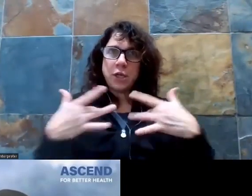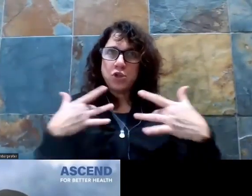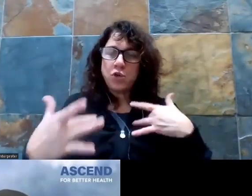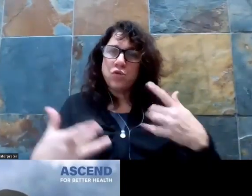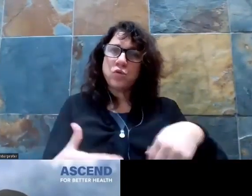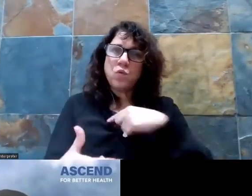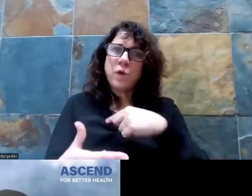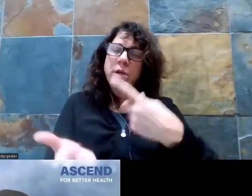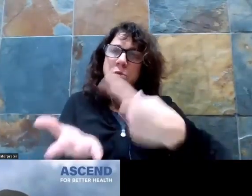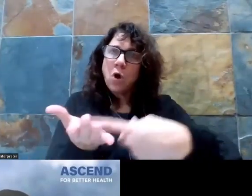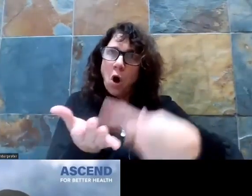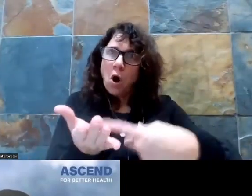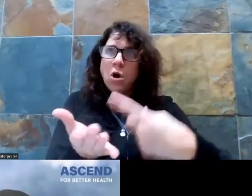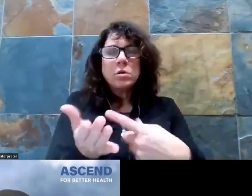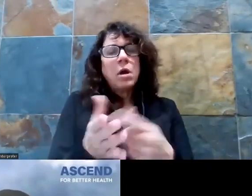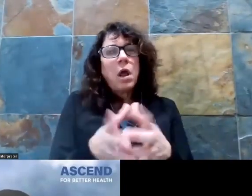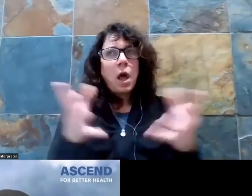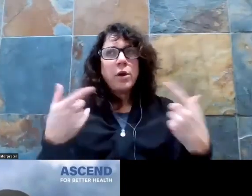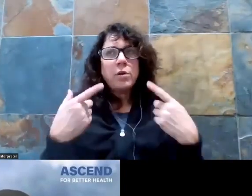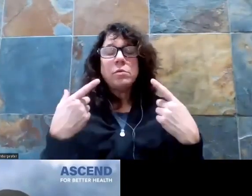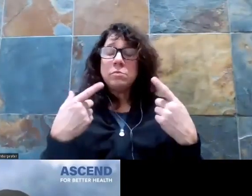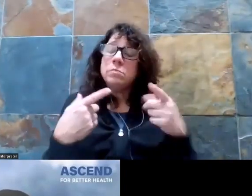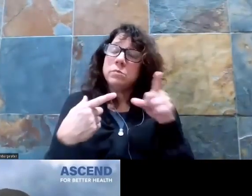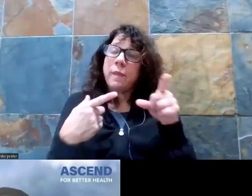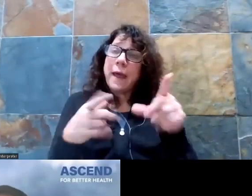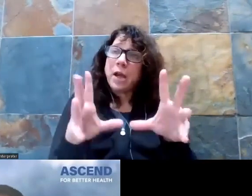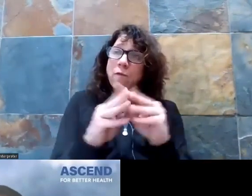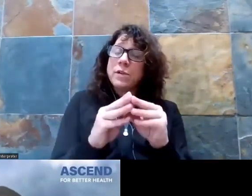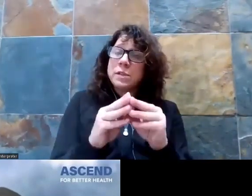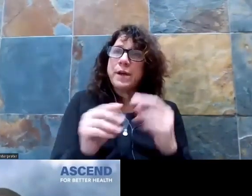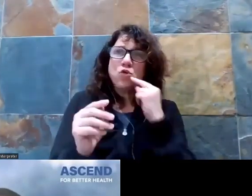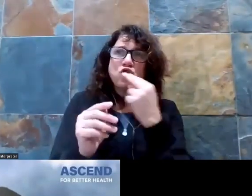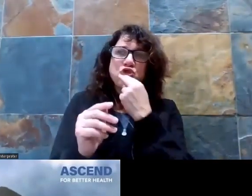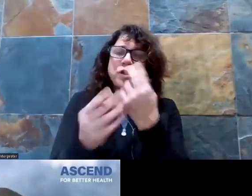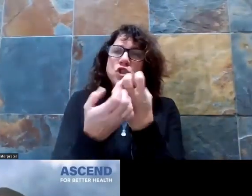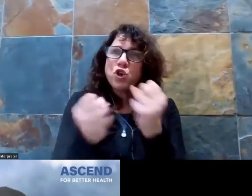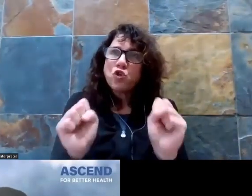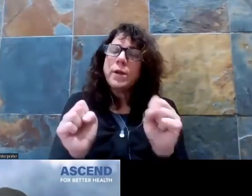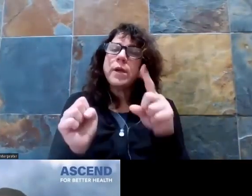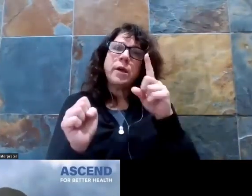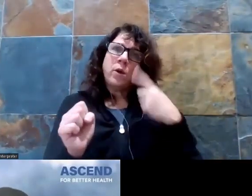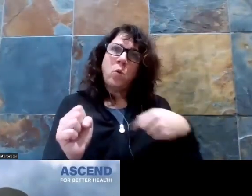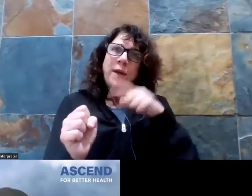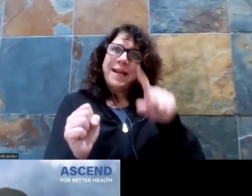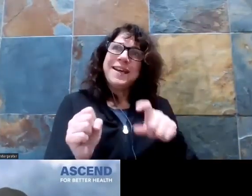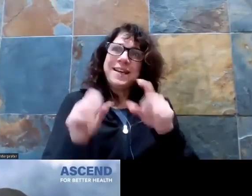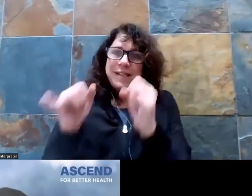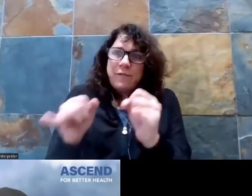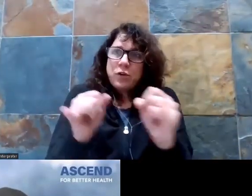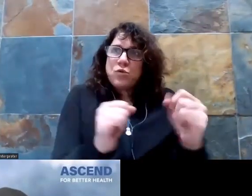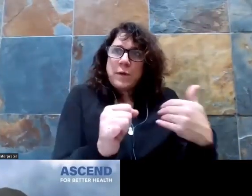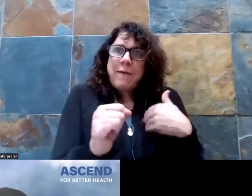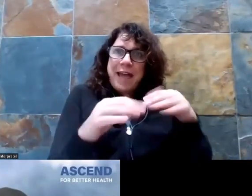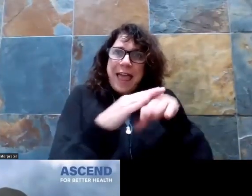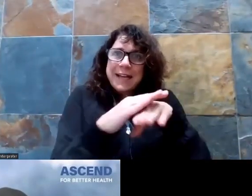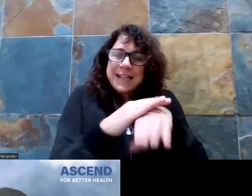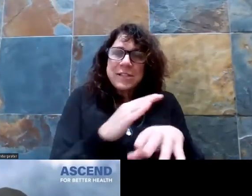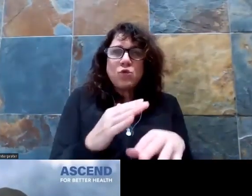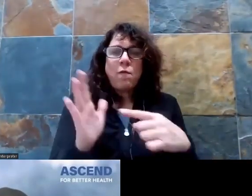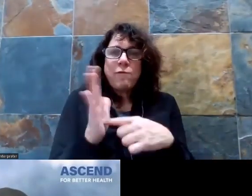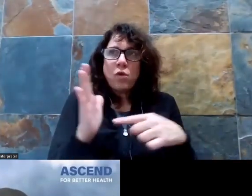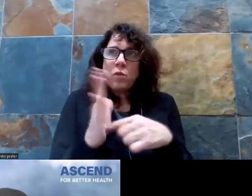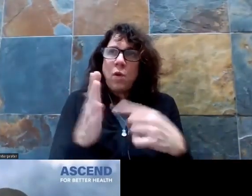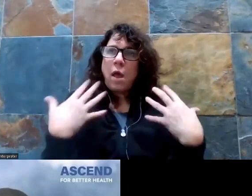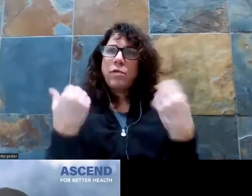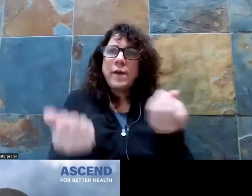We talked a lot at the conference about nutrition security, the need for individuals to have access to affordable,